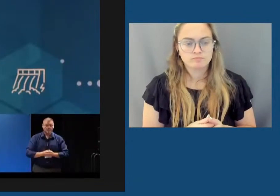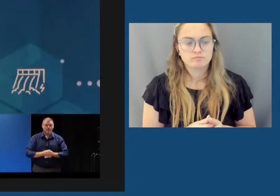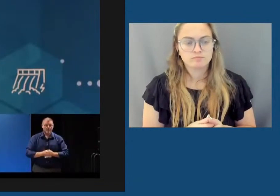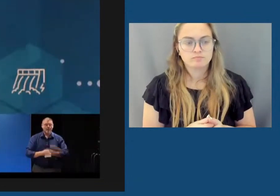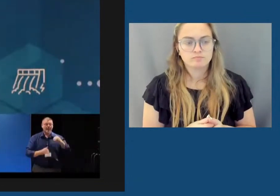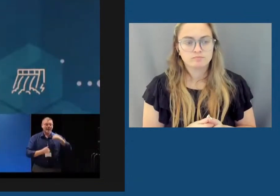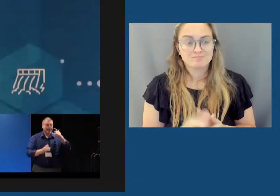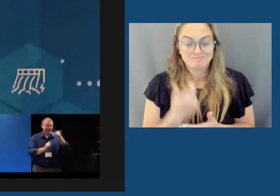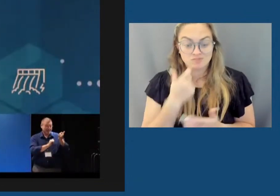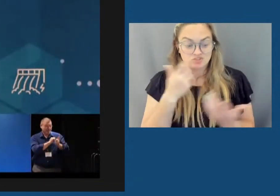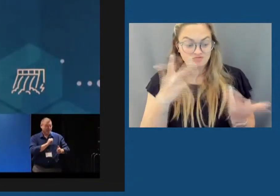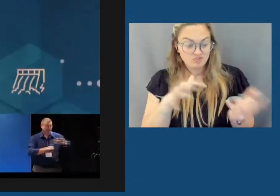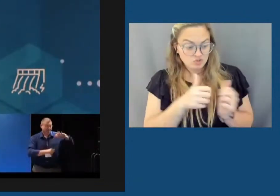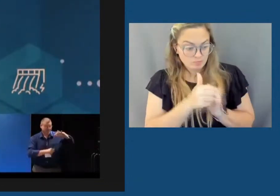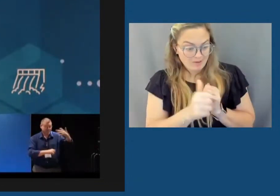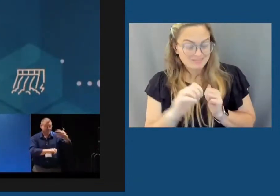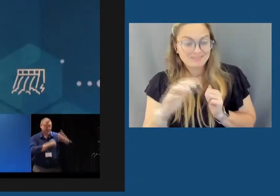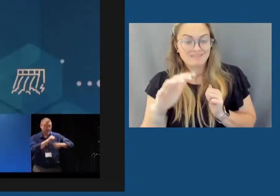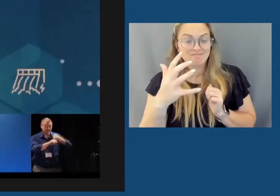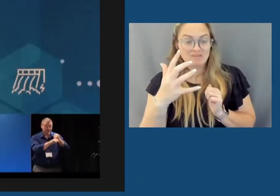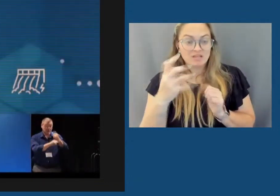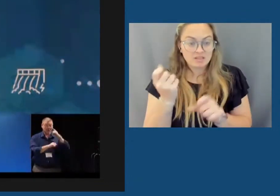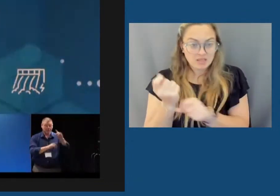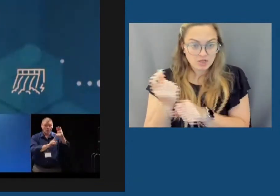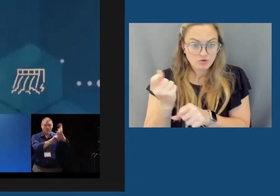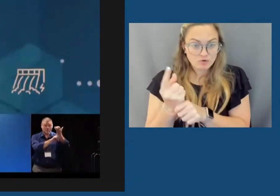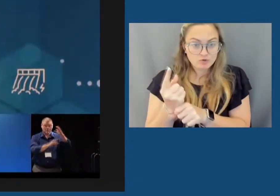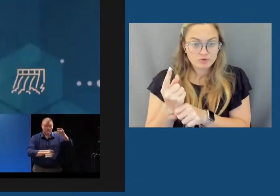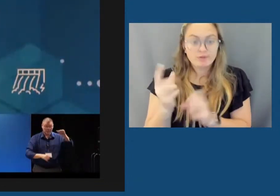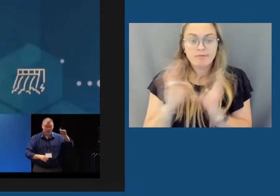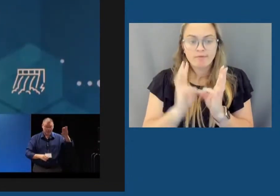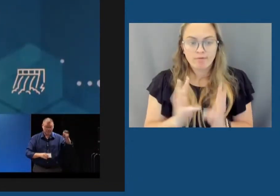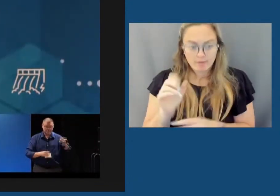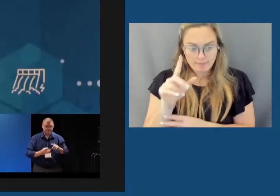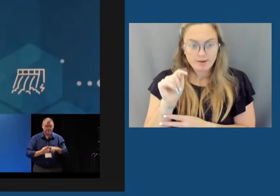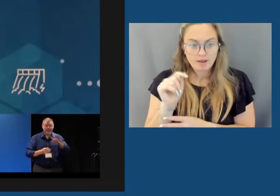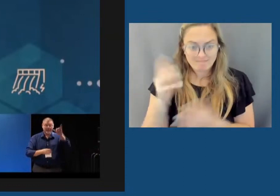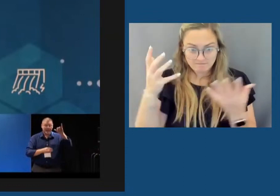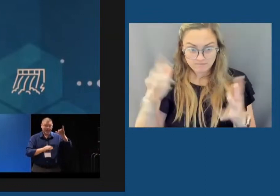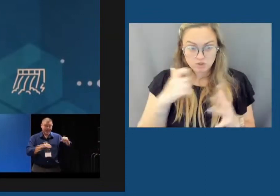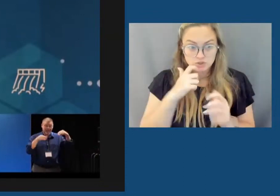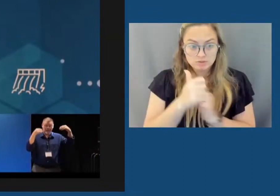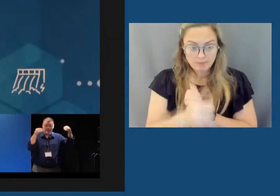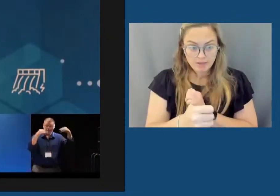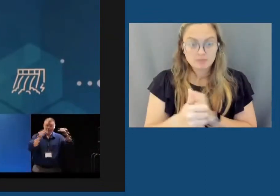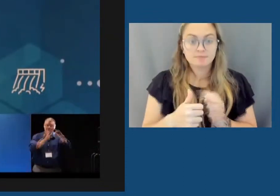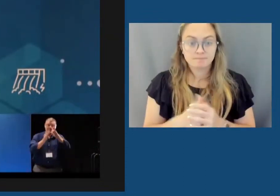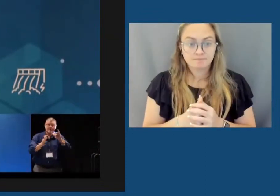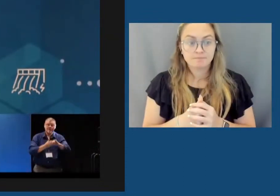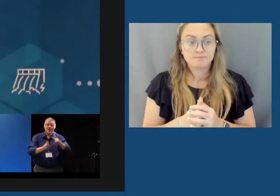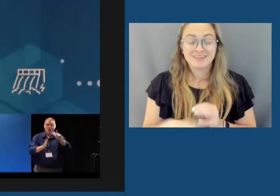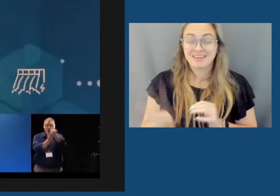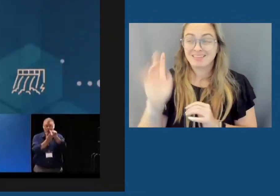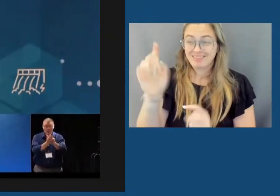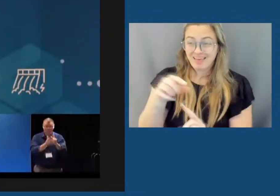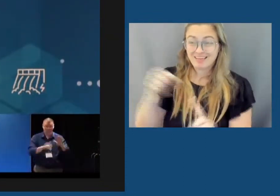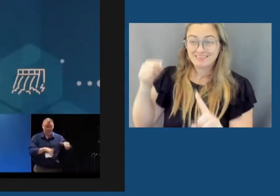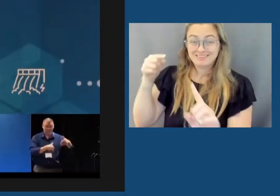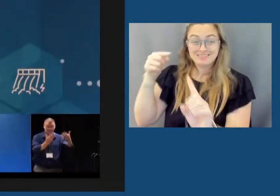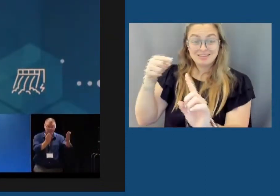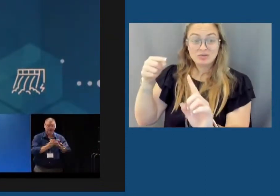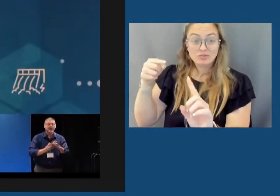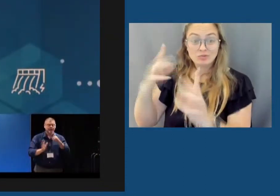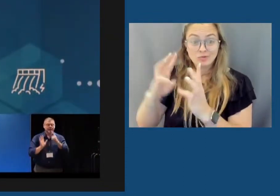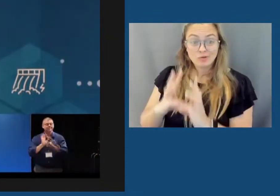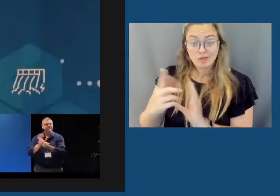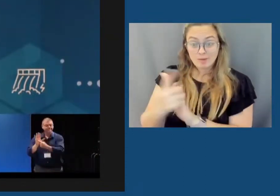the 5th anniversary of the Climate Act. And I have to tell you, that market signal that our climate law provided is